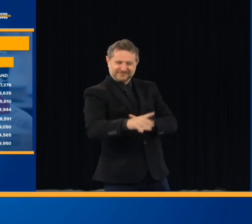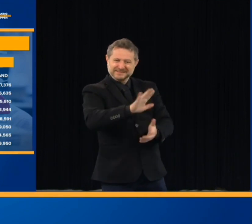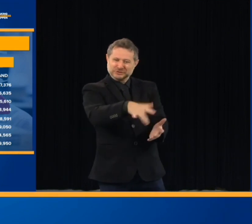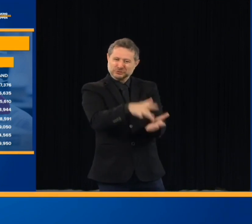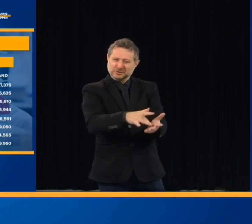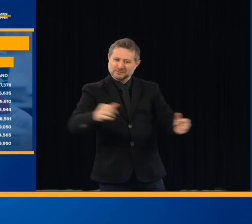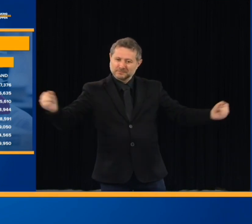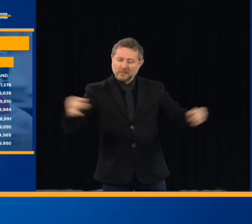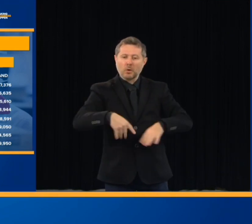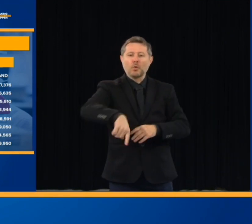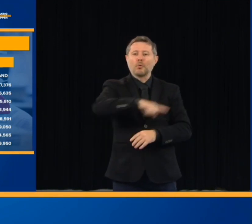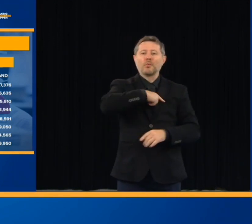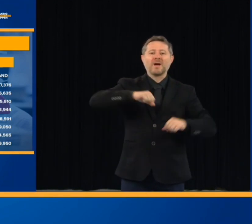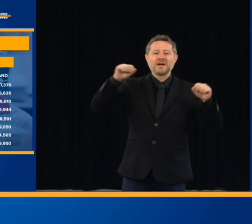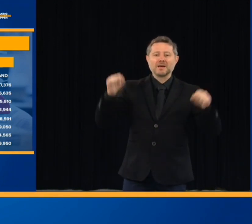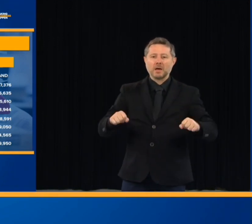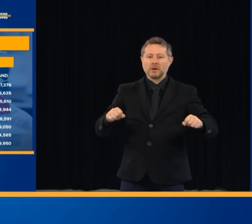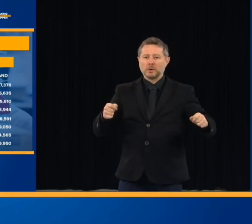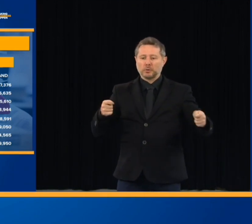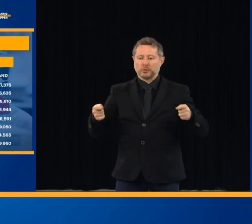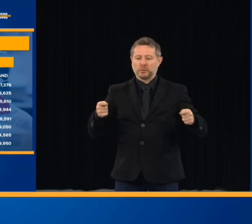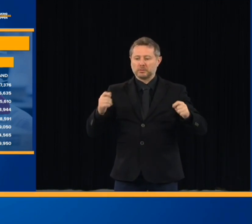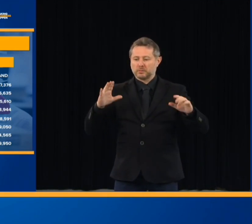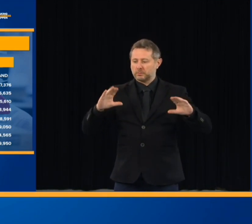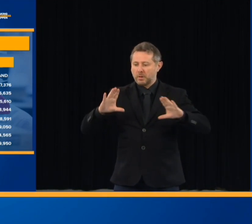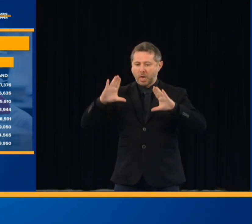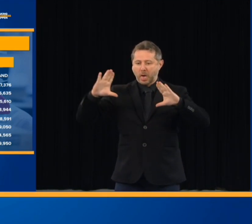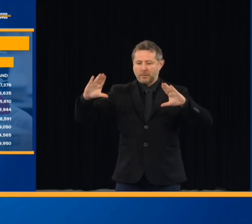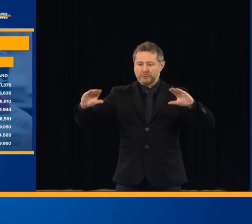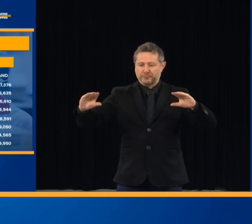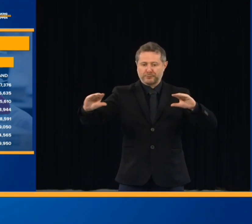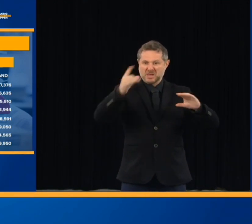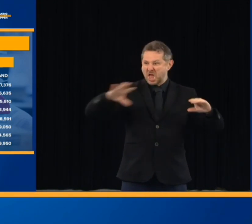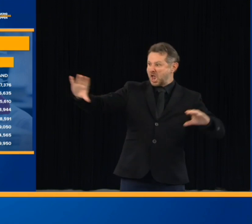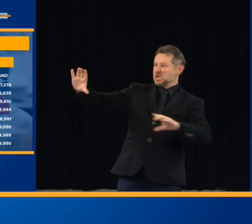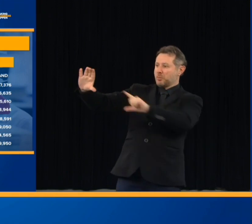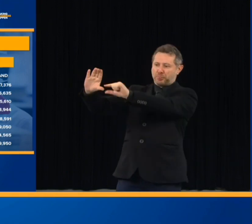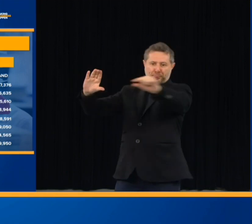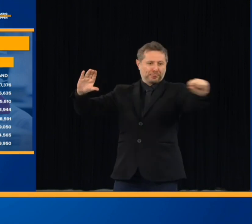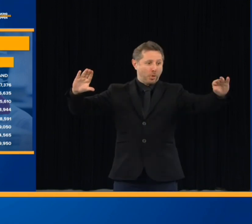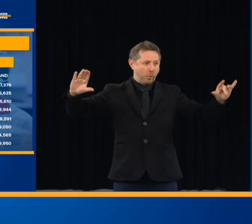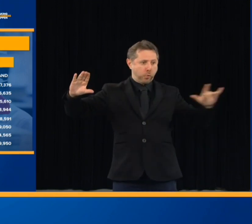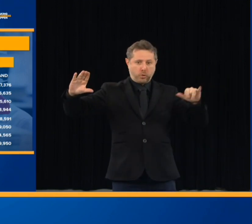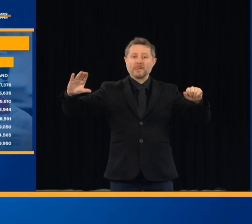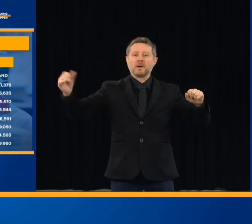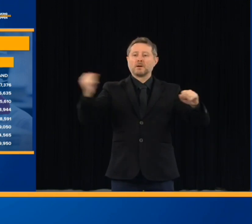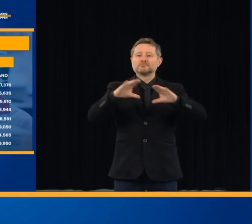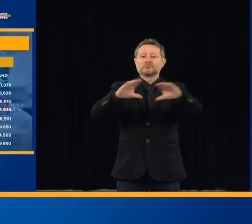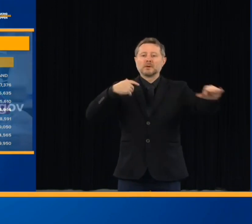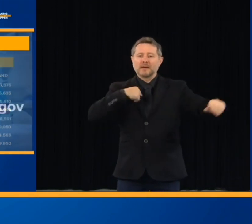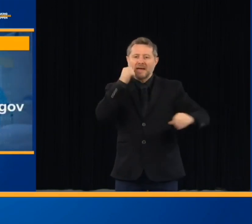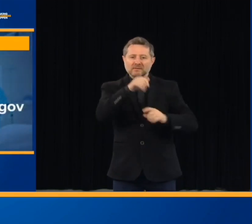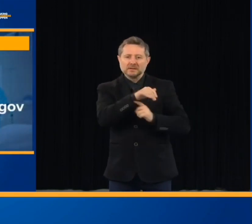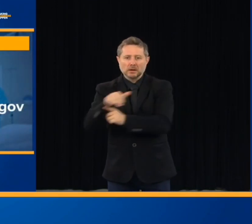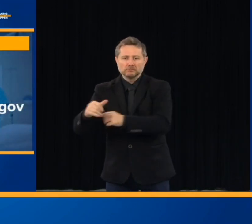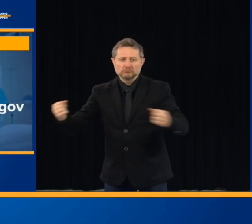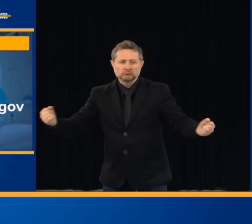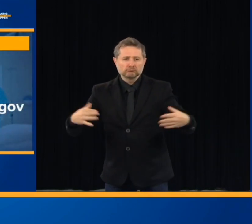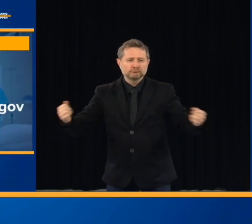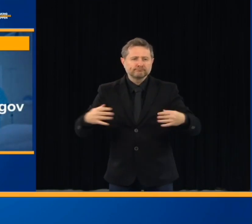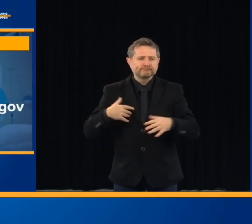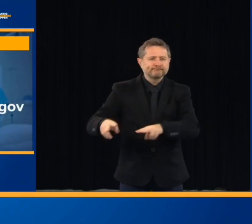we will draw down from the central stockpile. And we will monitor this literally on a daily basis.